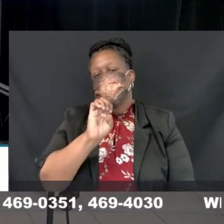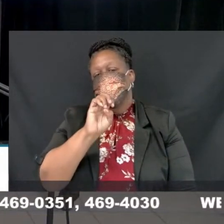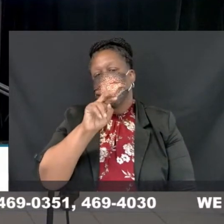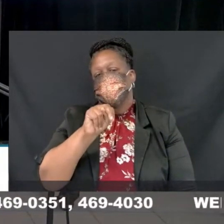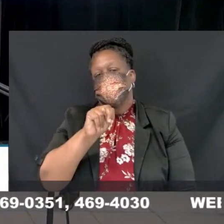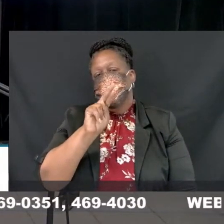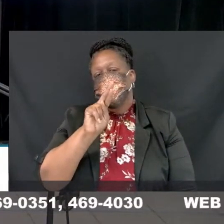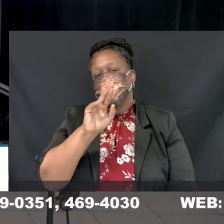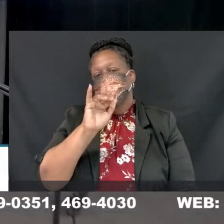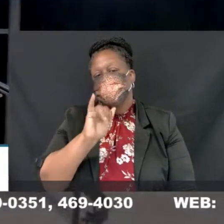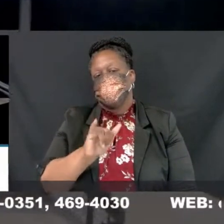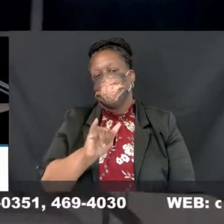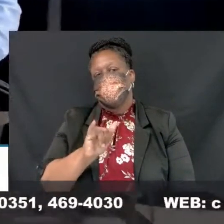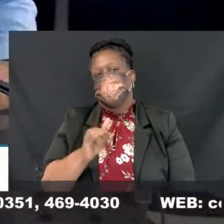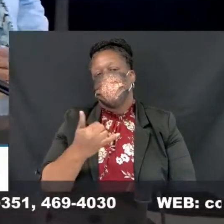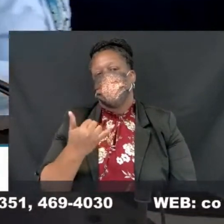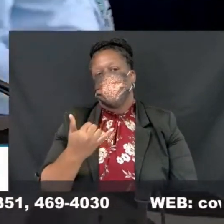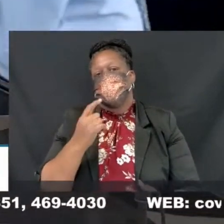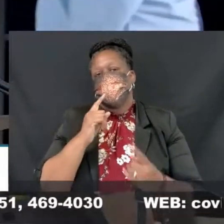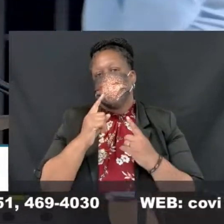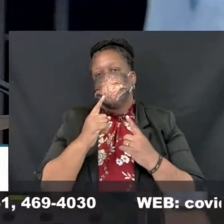will give us his presentation.